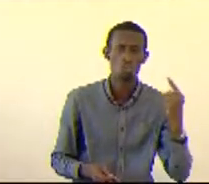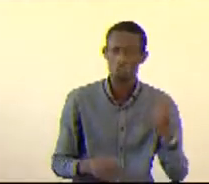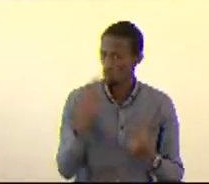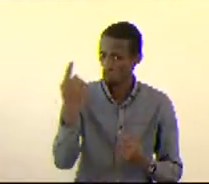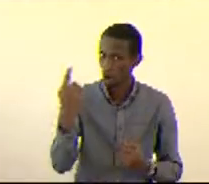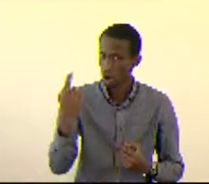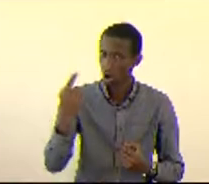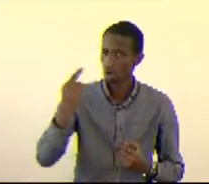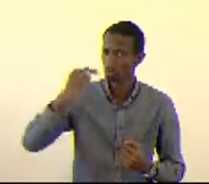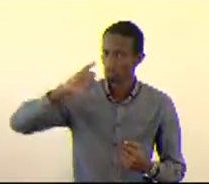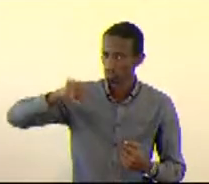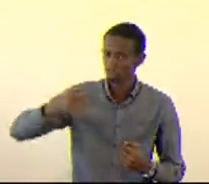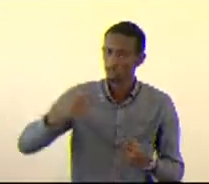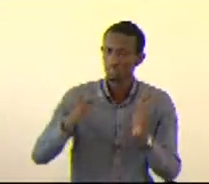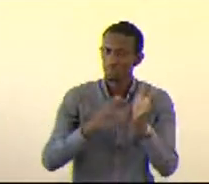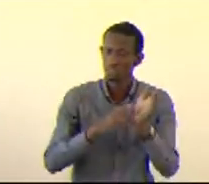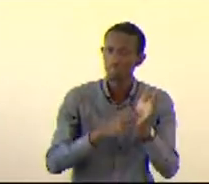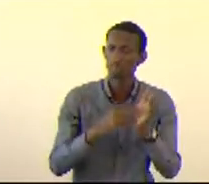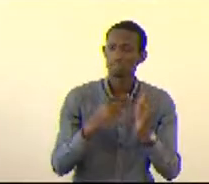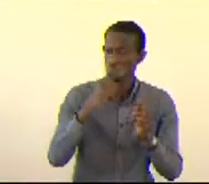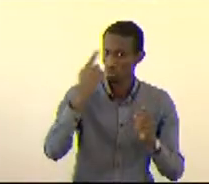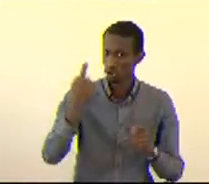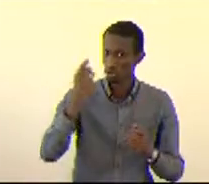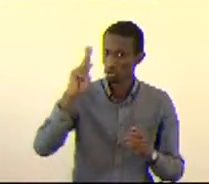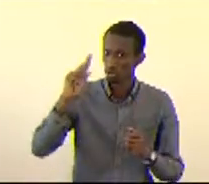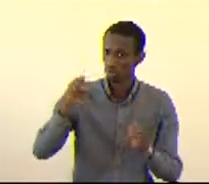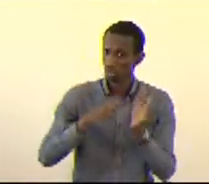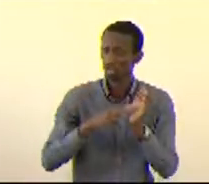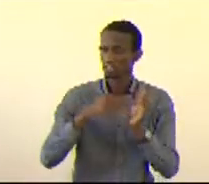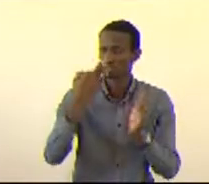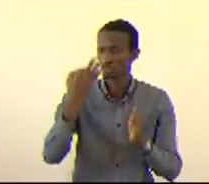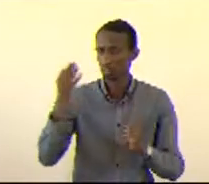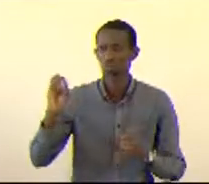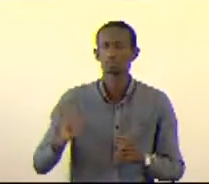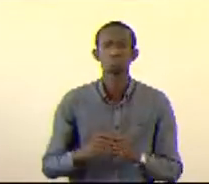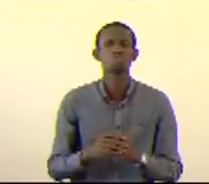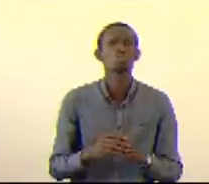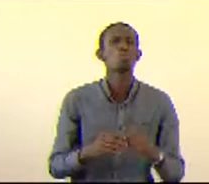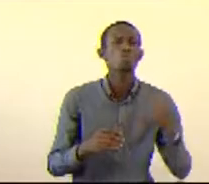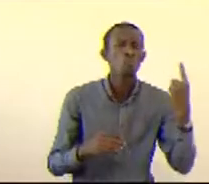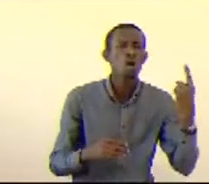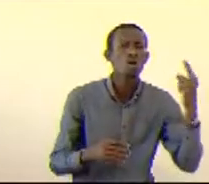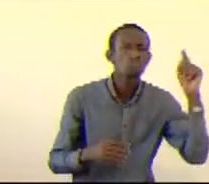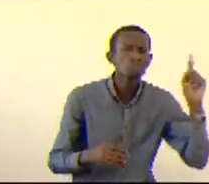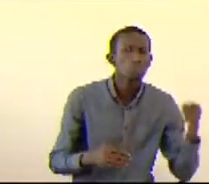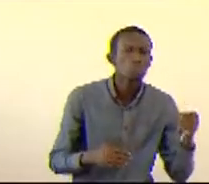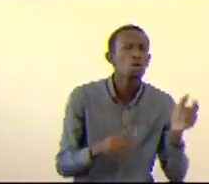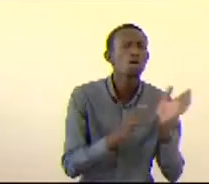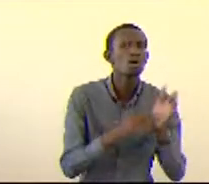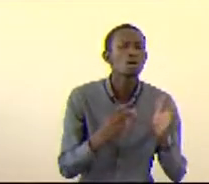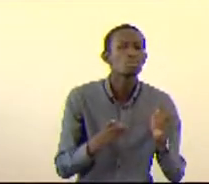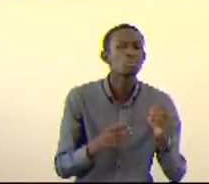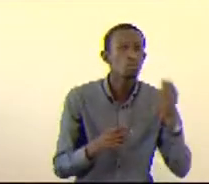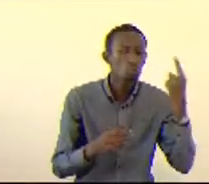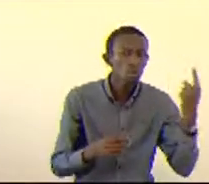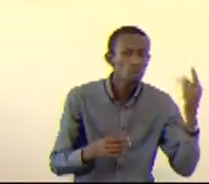is 1,000 grams? So 1,000 grams will require 330 times